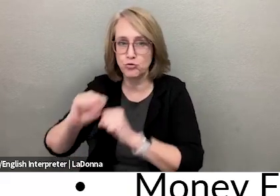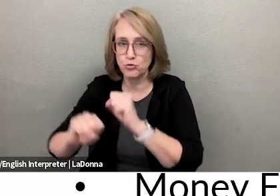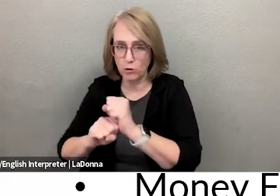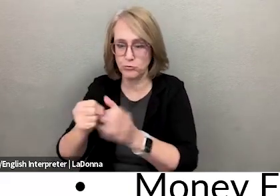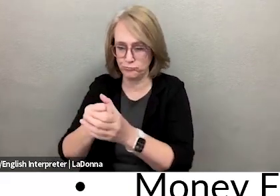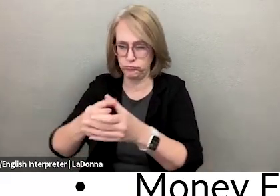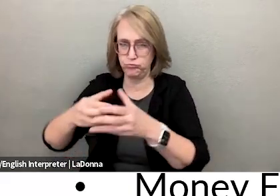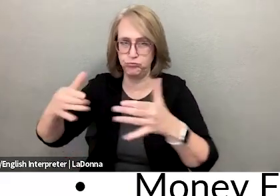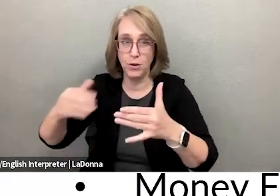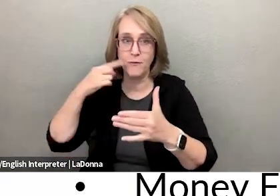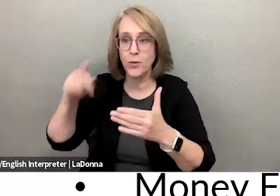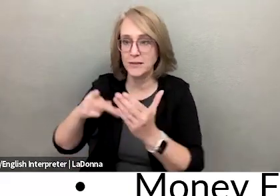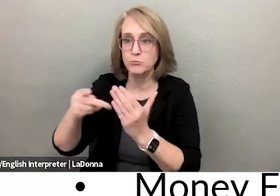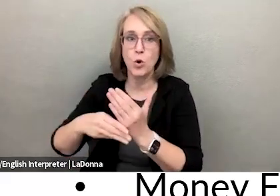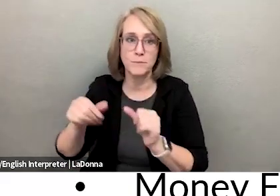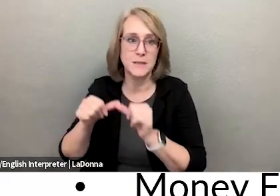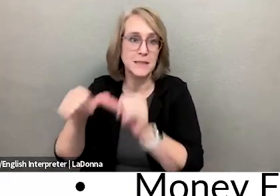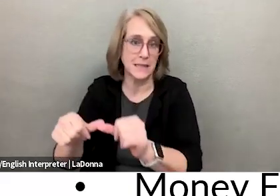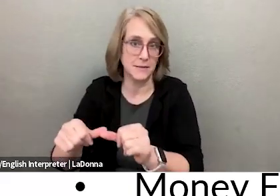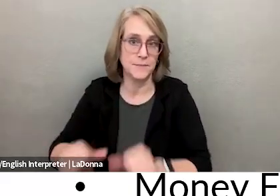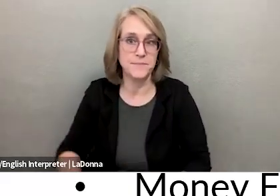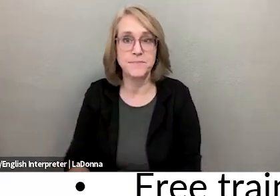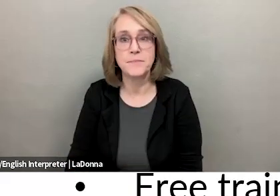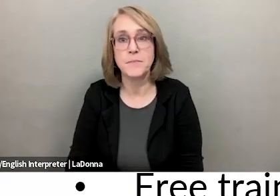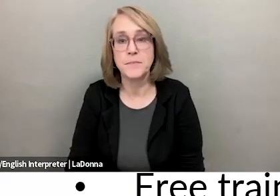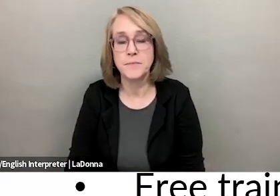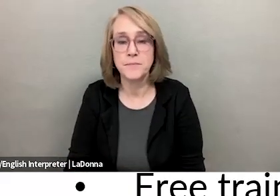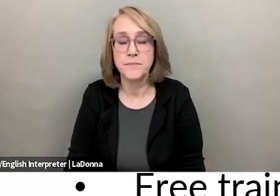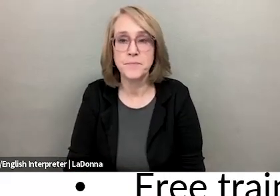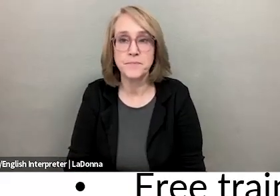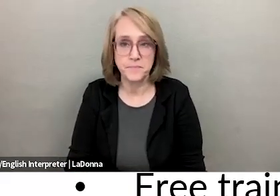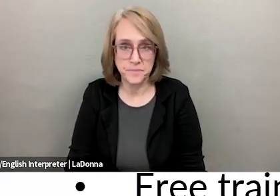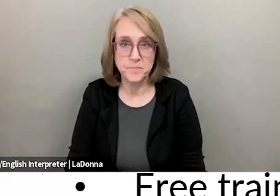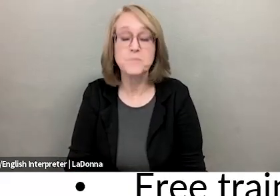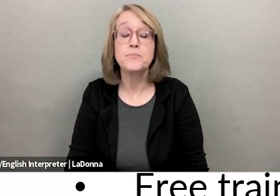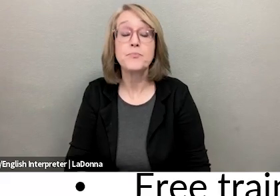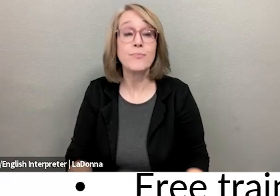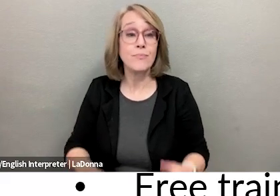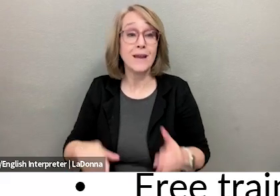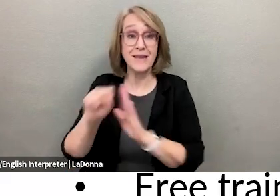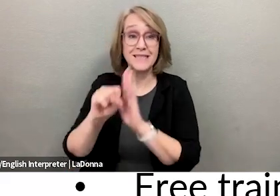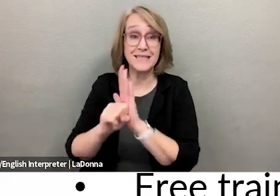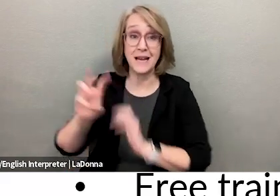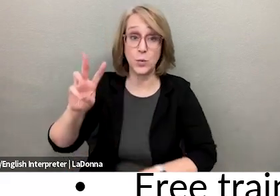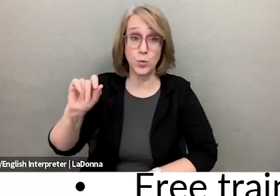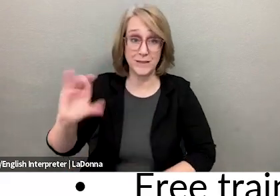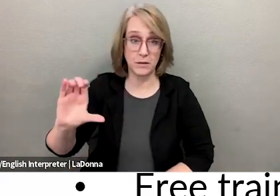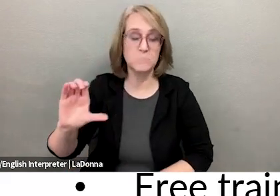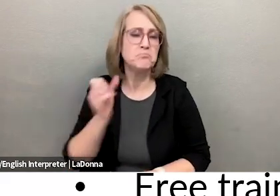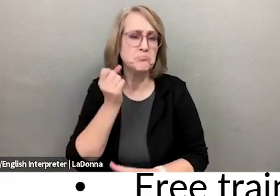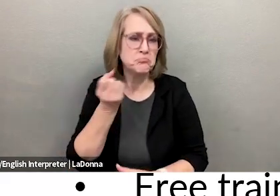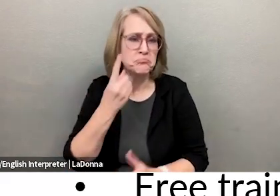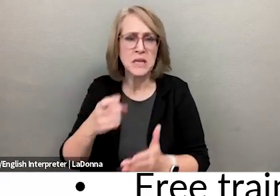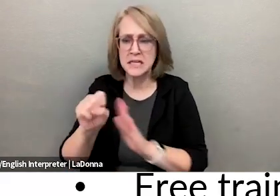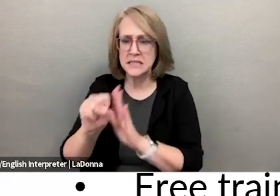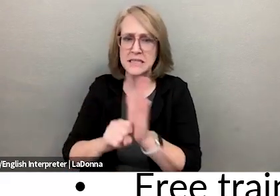program to move forward. Next, please. So in Wisconsin, we had training requirements